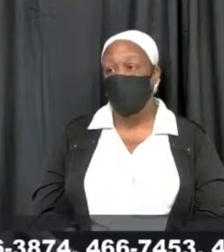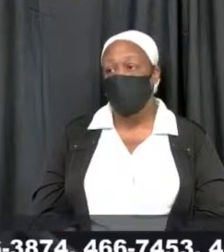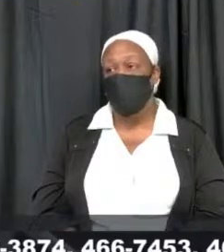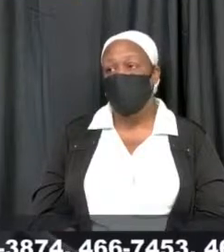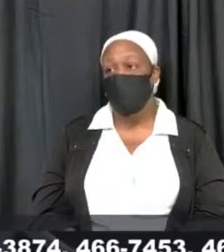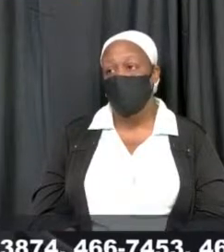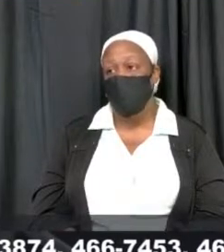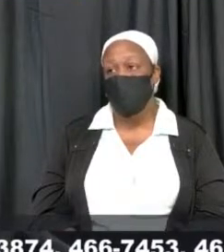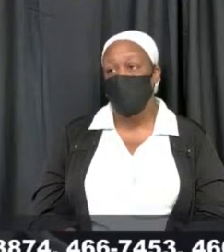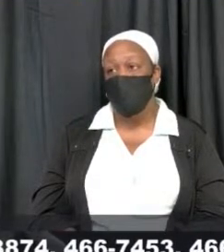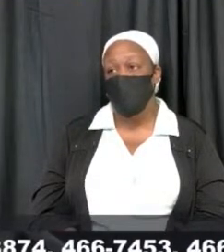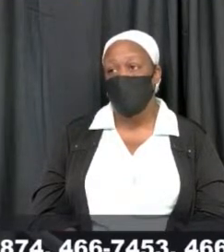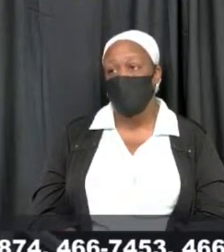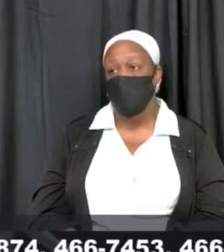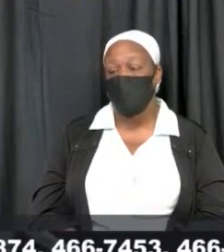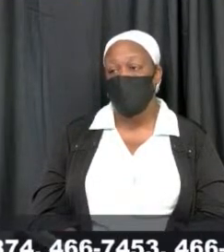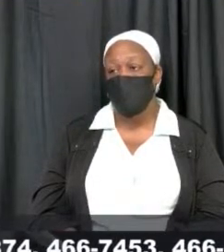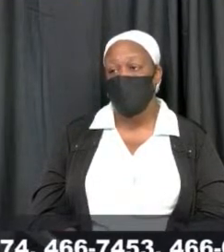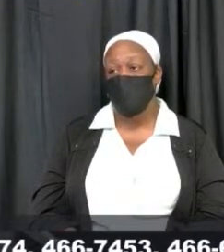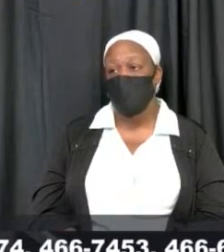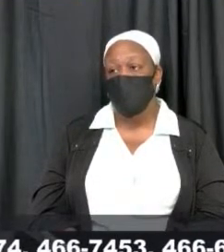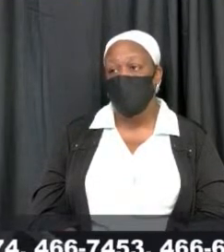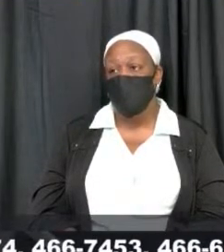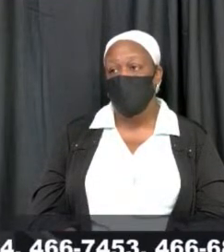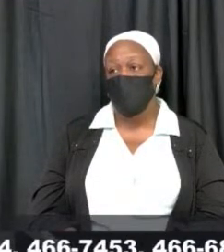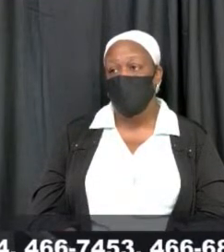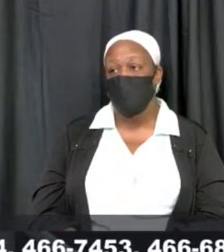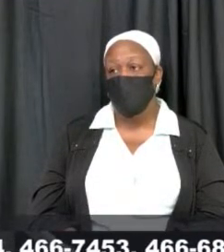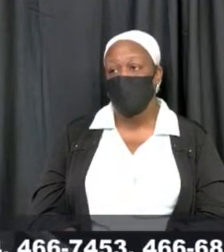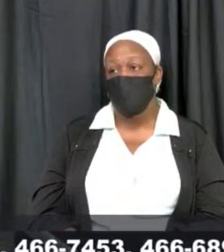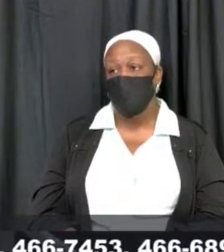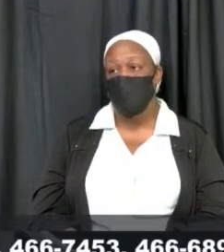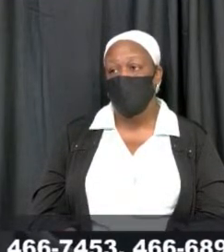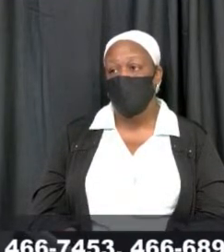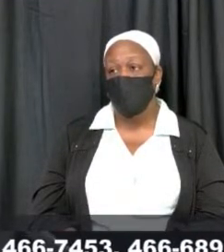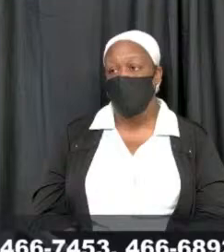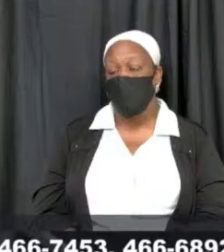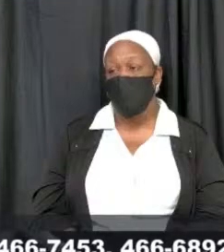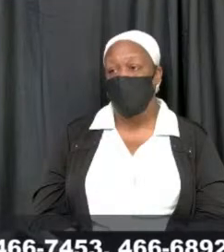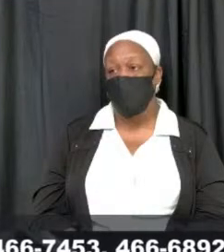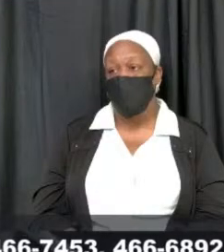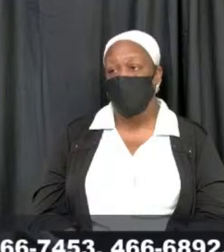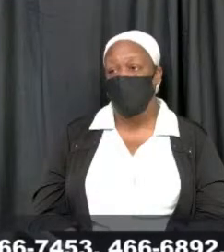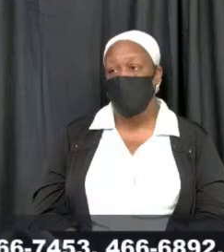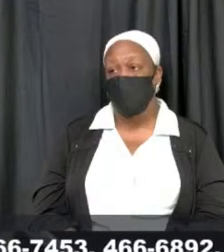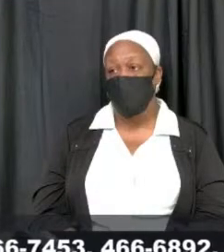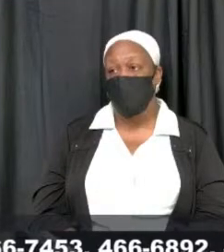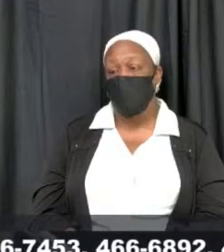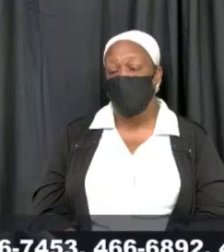of the International Criminal Court, ICC, at The Hague.